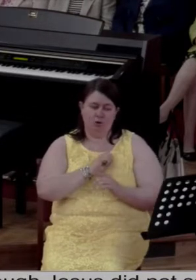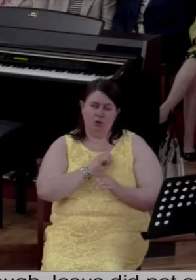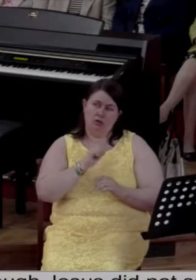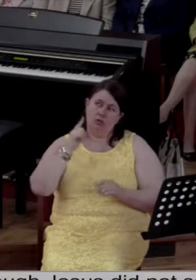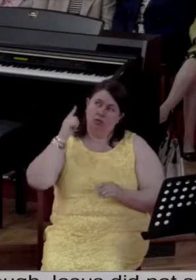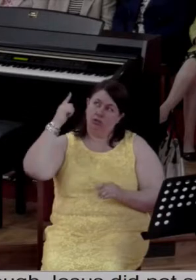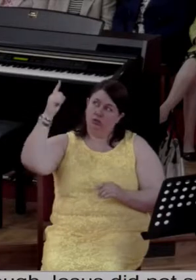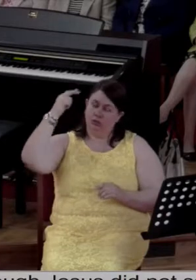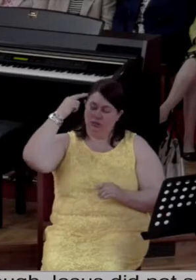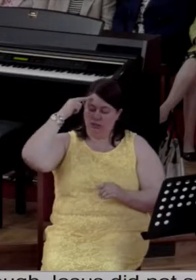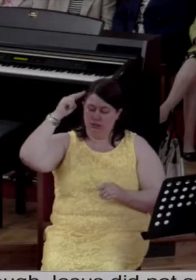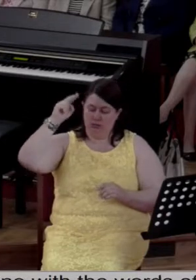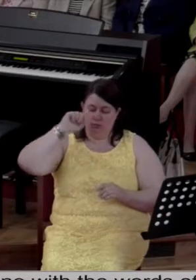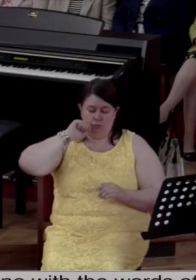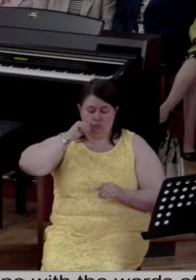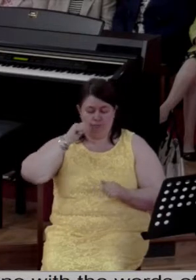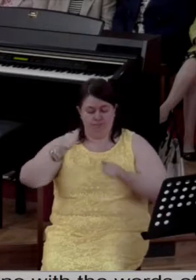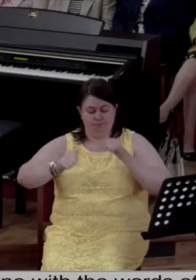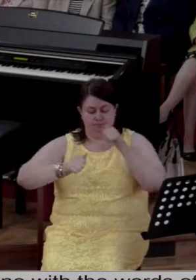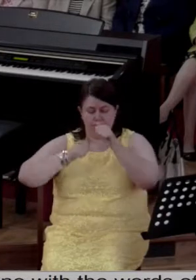name would be praised.